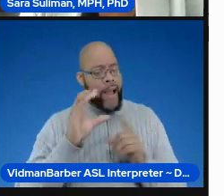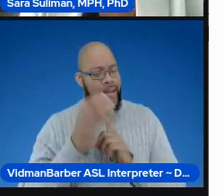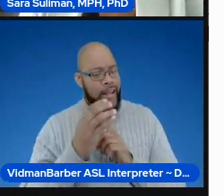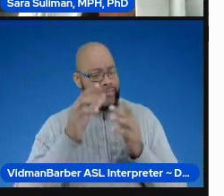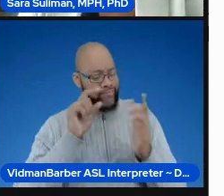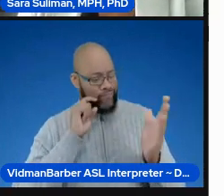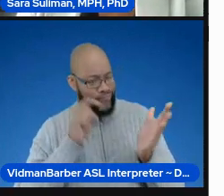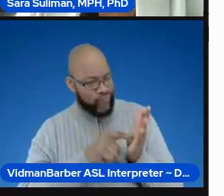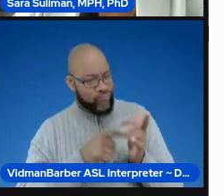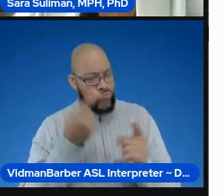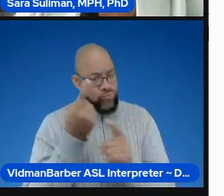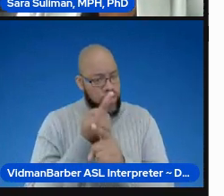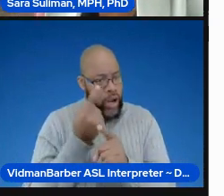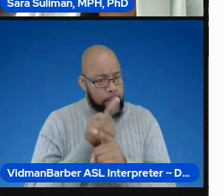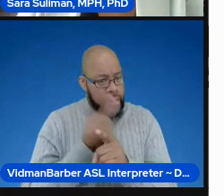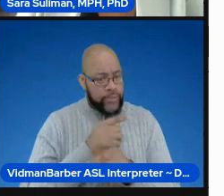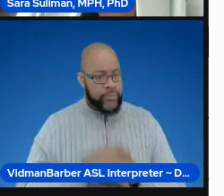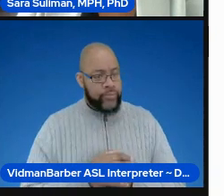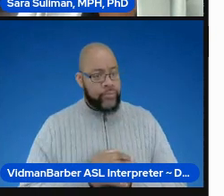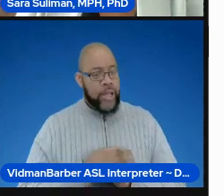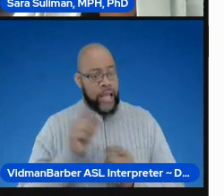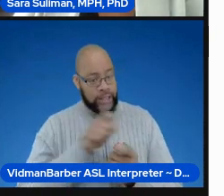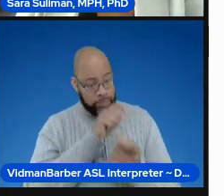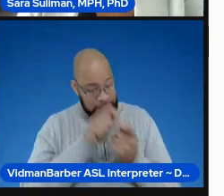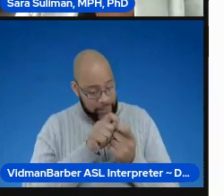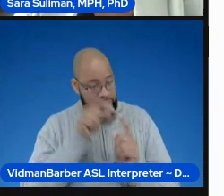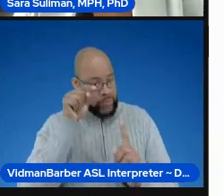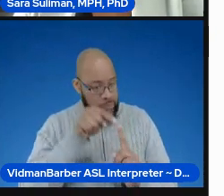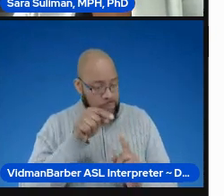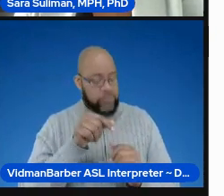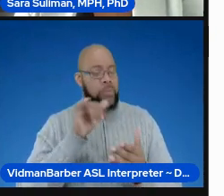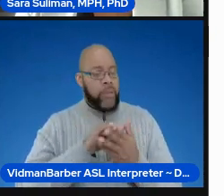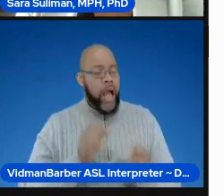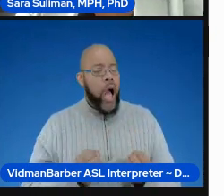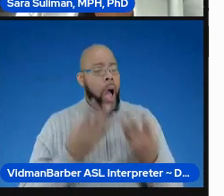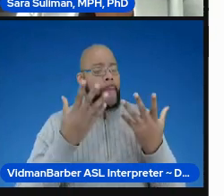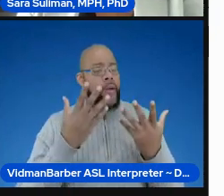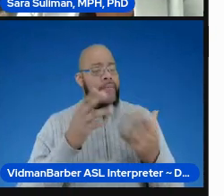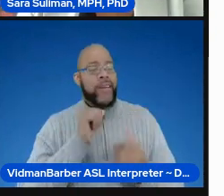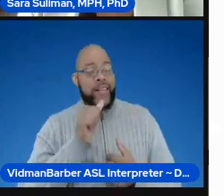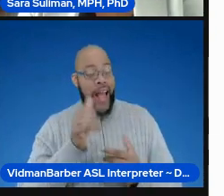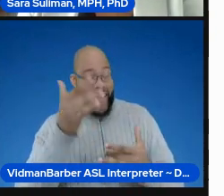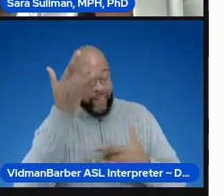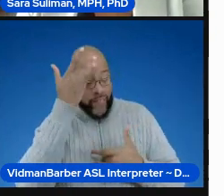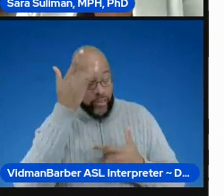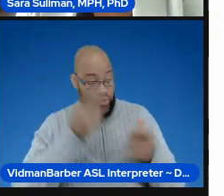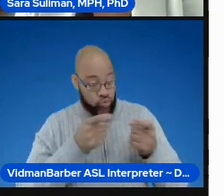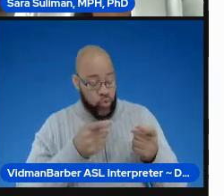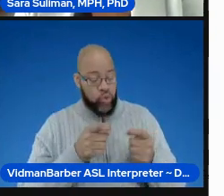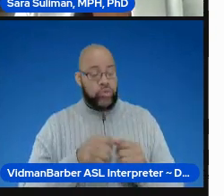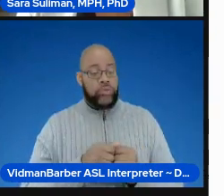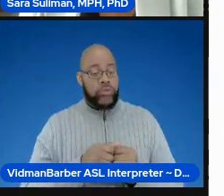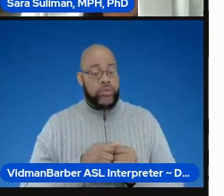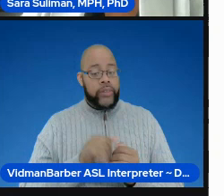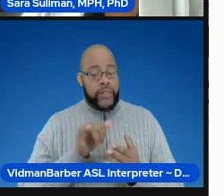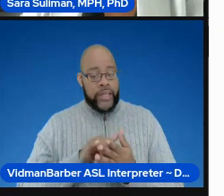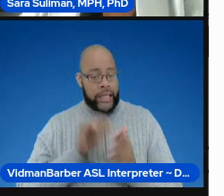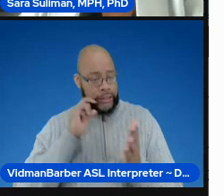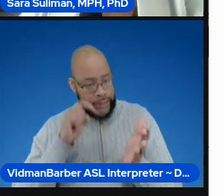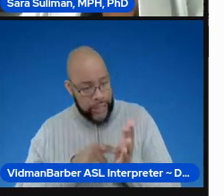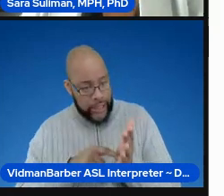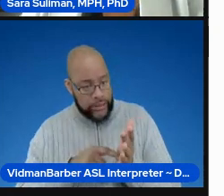detected accurately. And specificity, which are how many of the uninfected controls or the controls are